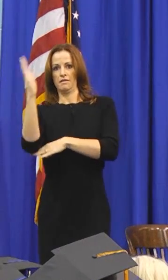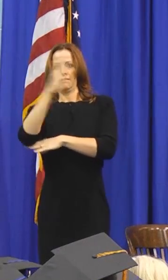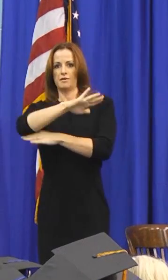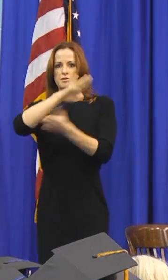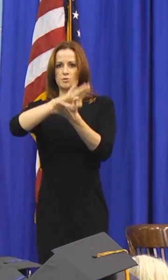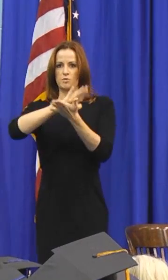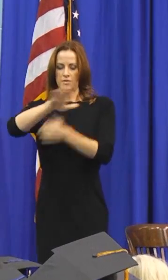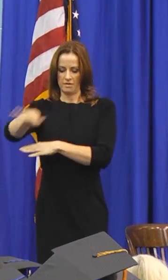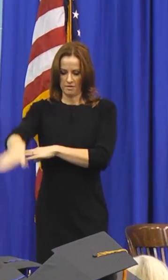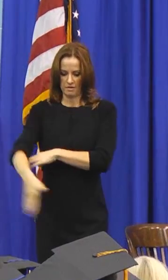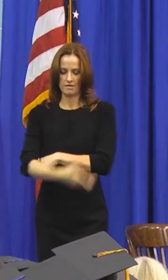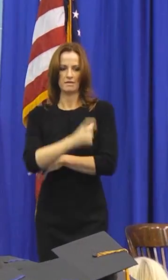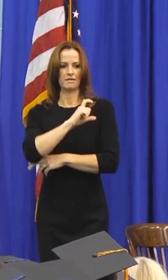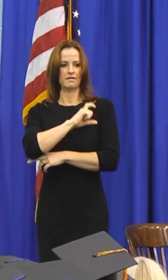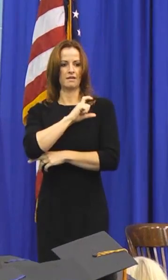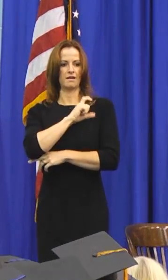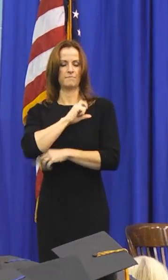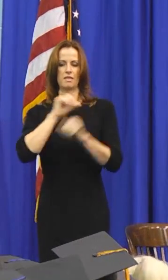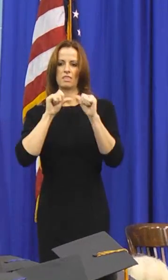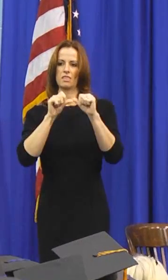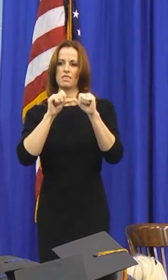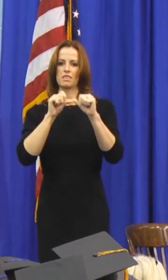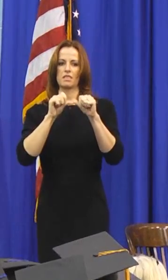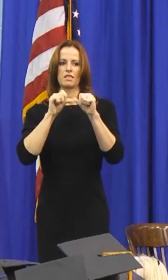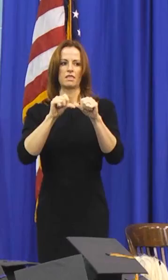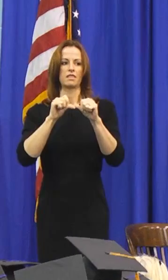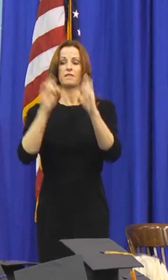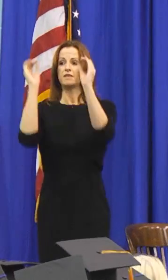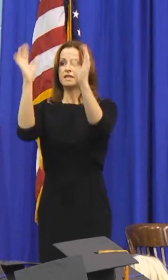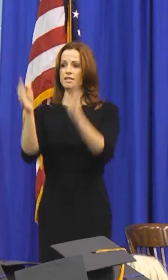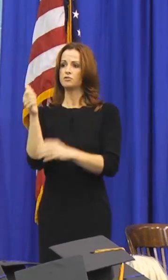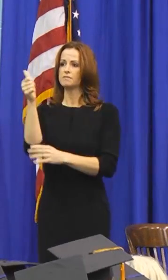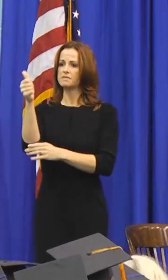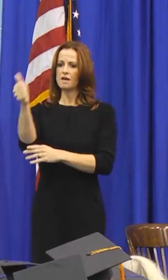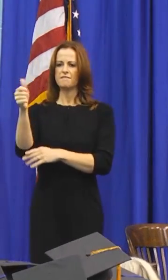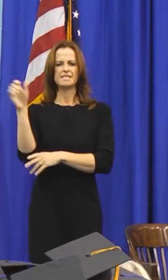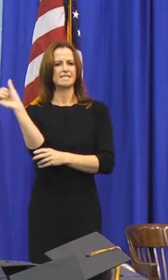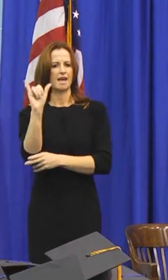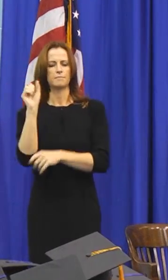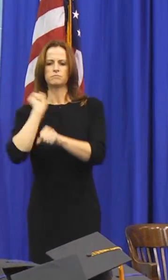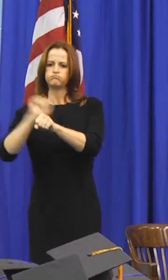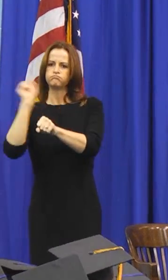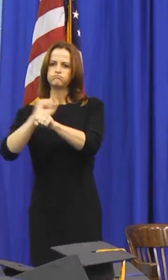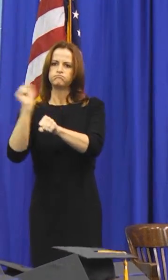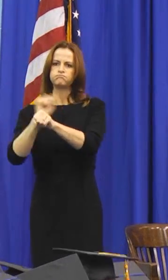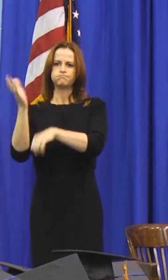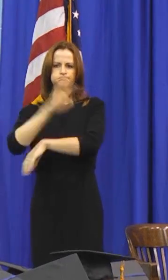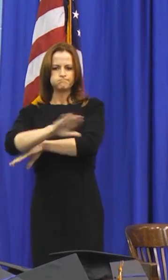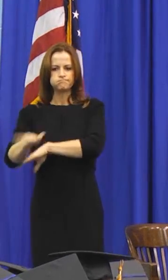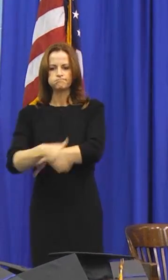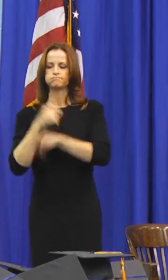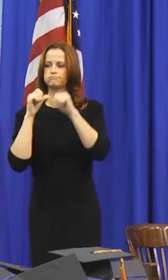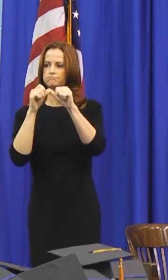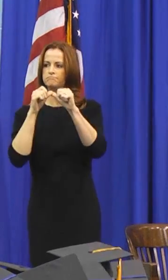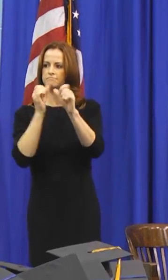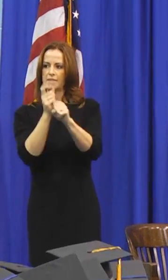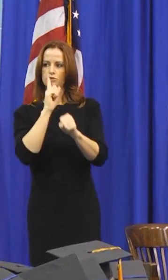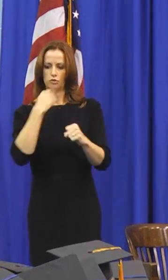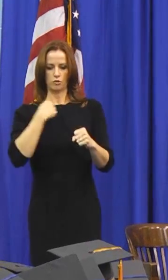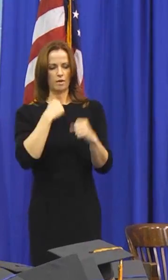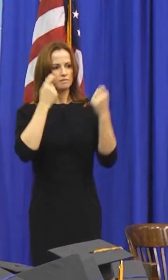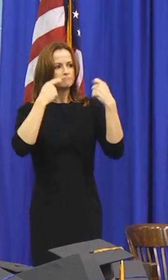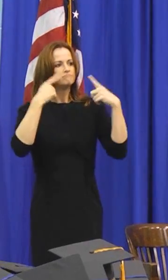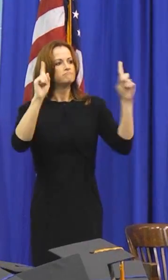the teachers and the faculty were just as dedicated back in the 70s to making sure that we had an opportunity to get an education as they are